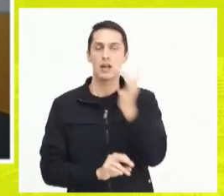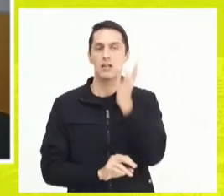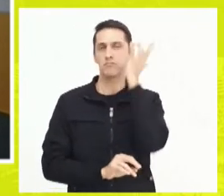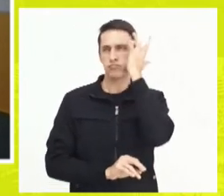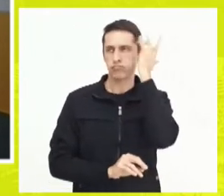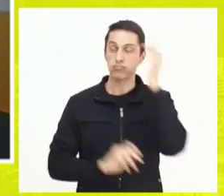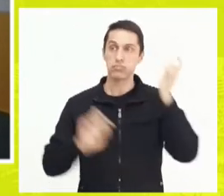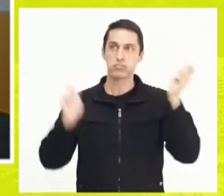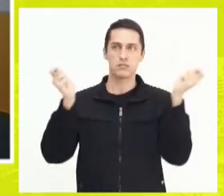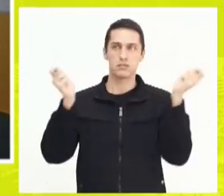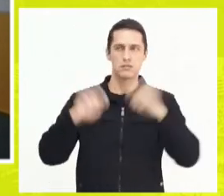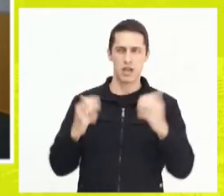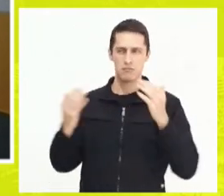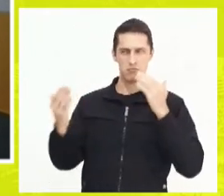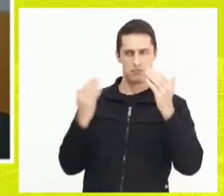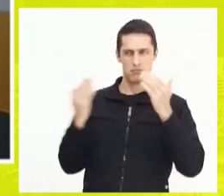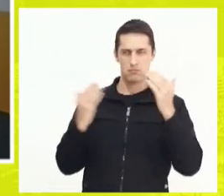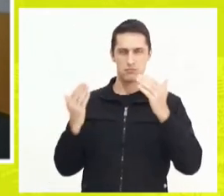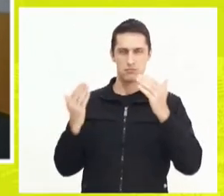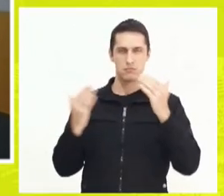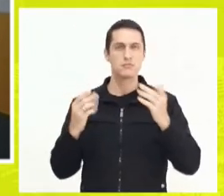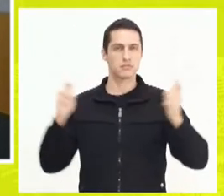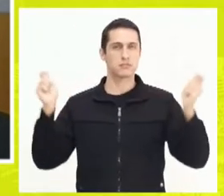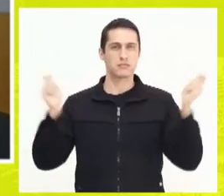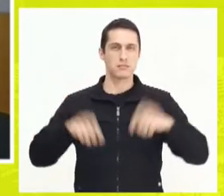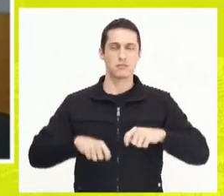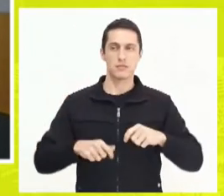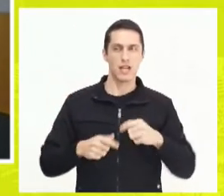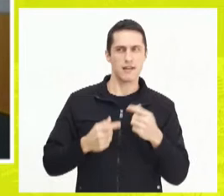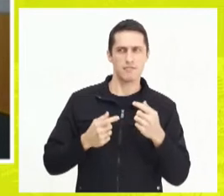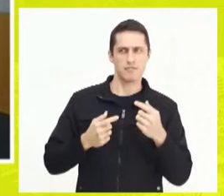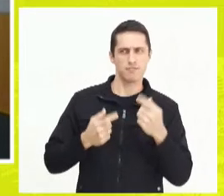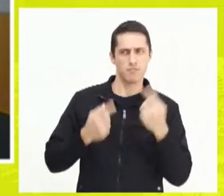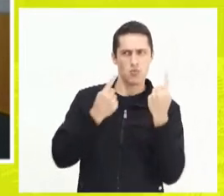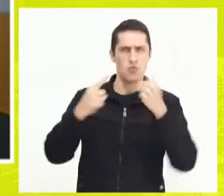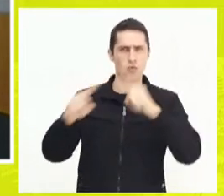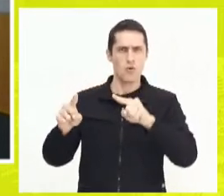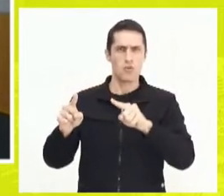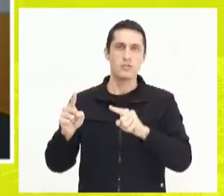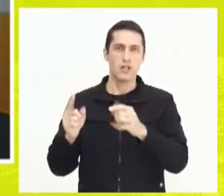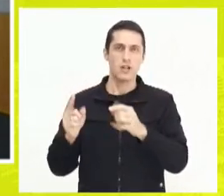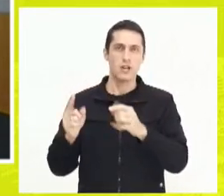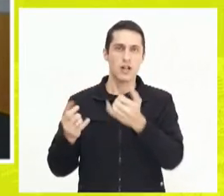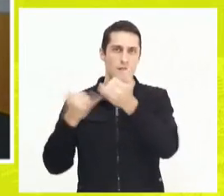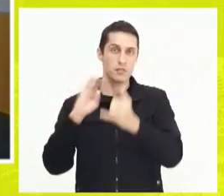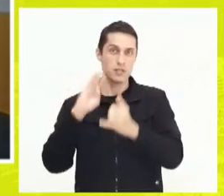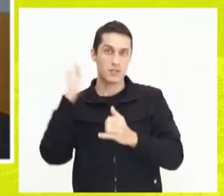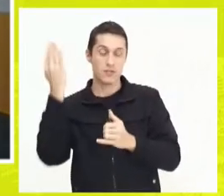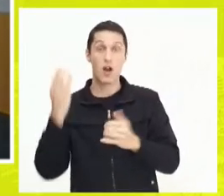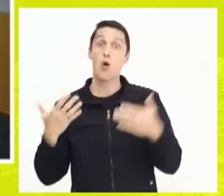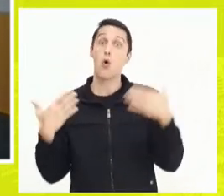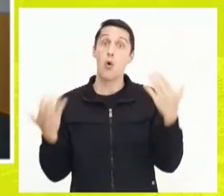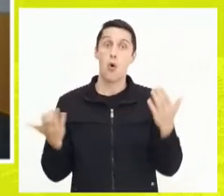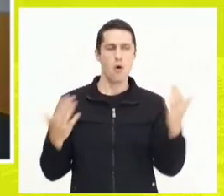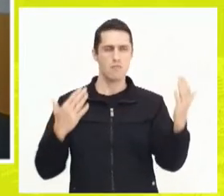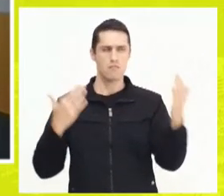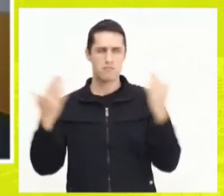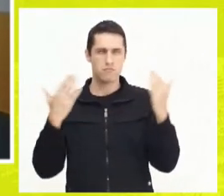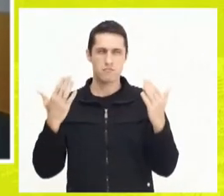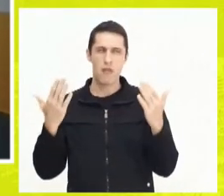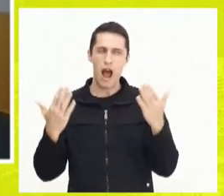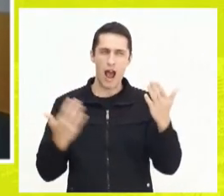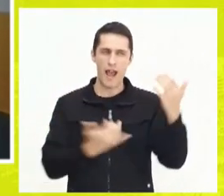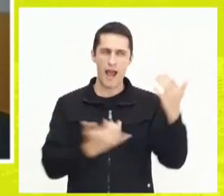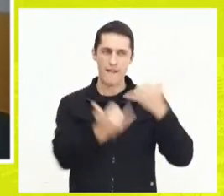segments we need to really make people able to fight against